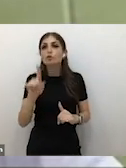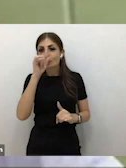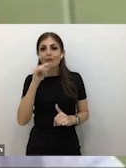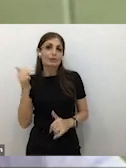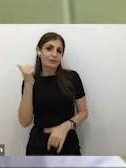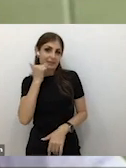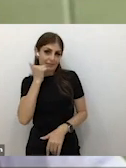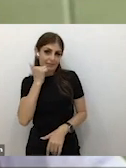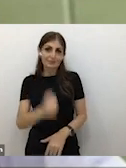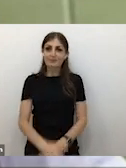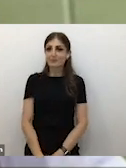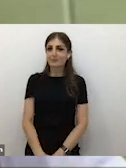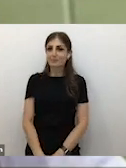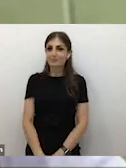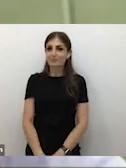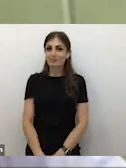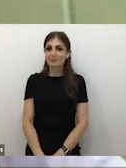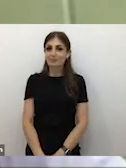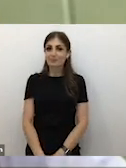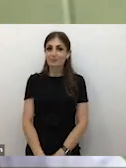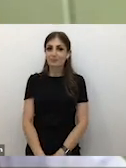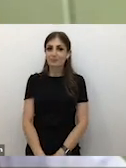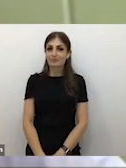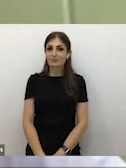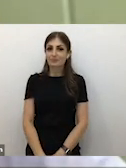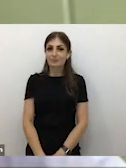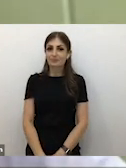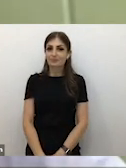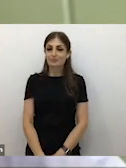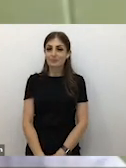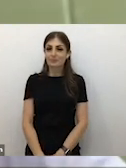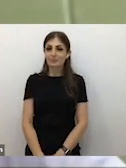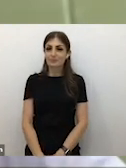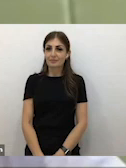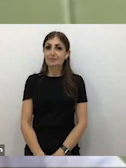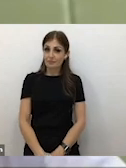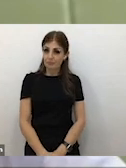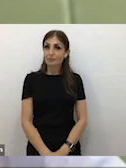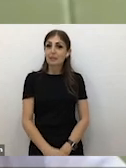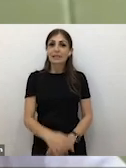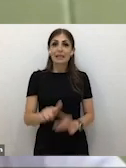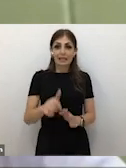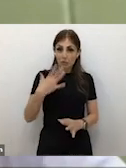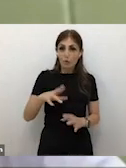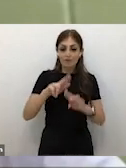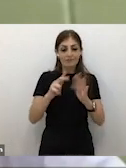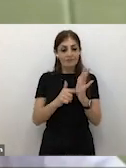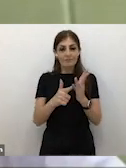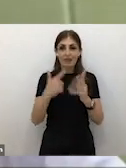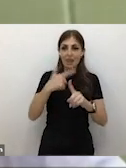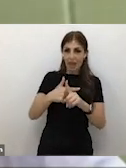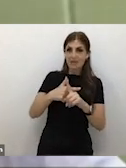program. As soon as you're interested in applying for this program, we recommend that you log on to Flux, which is